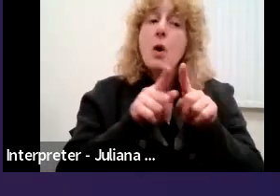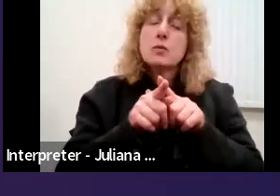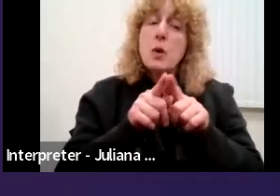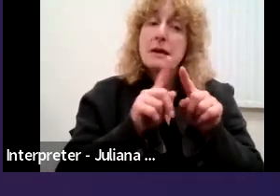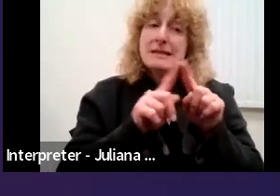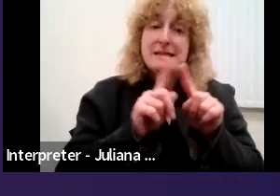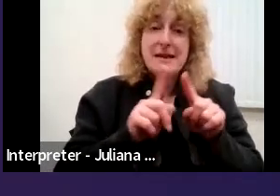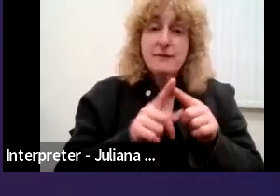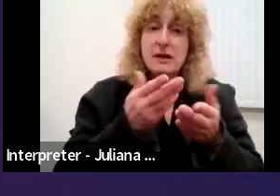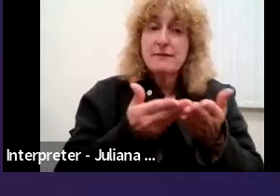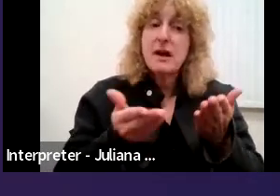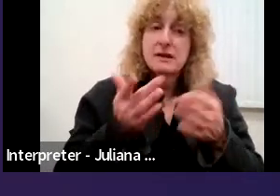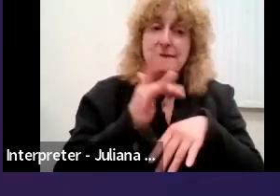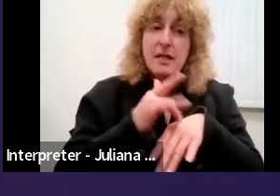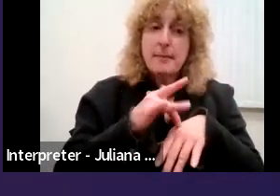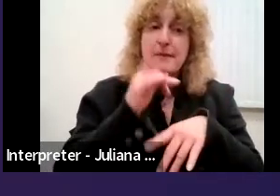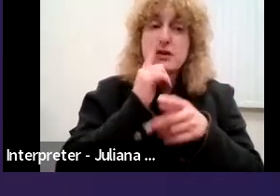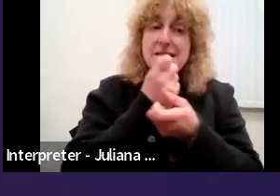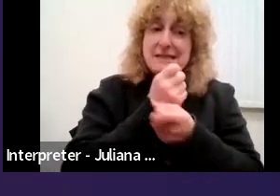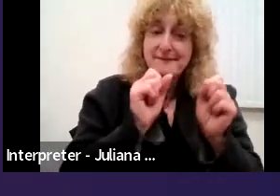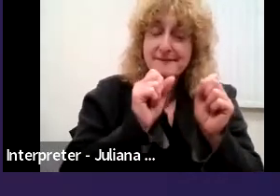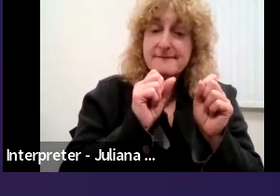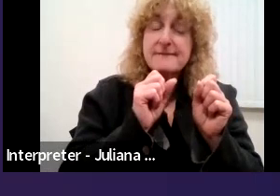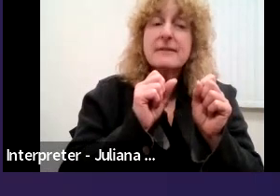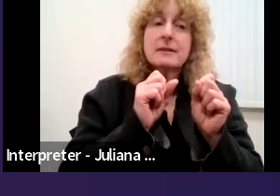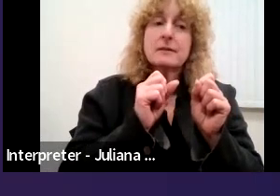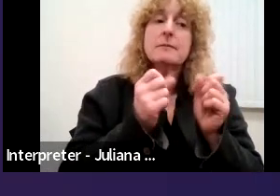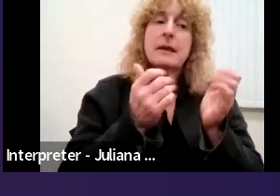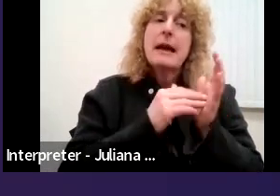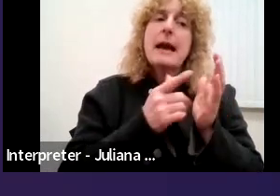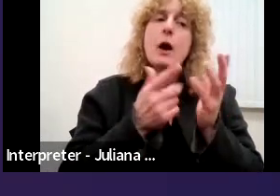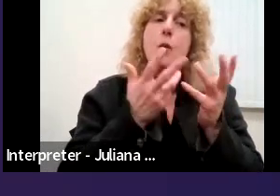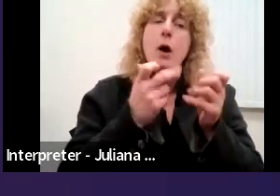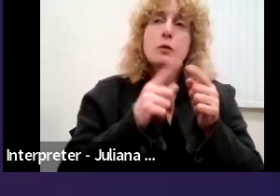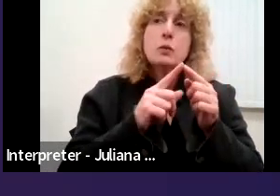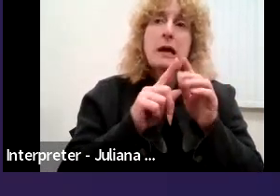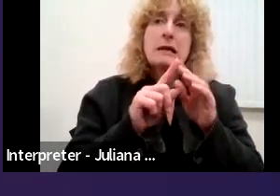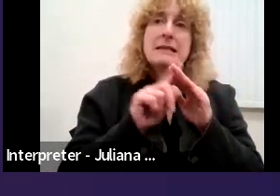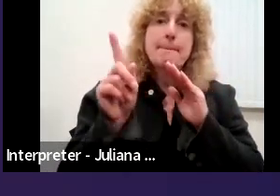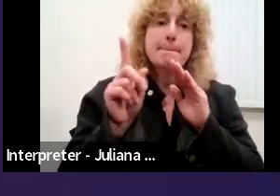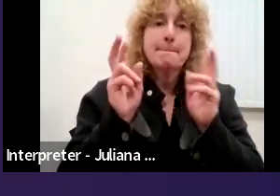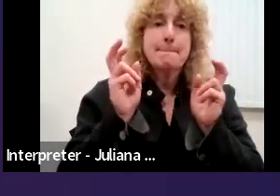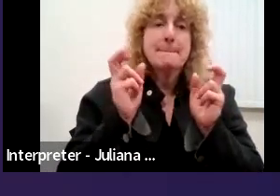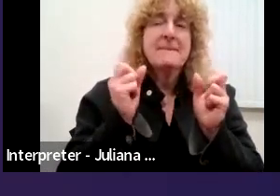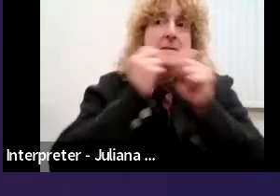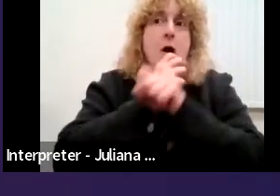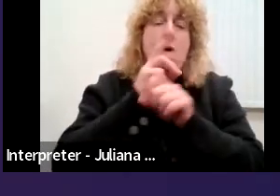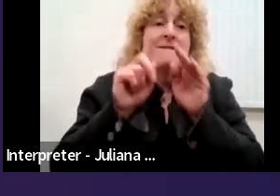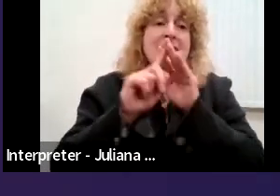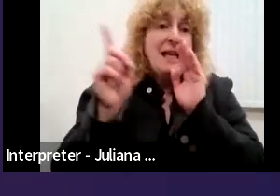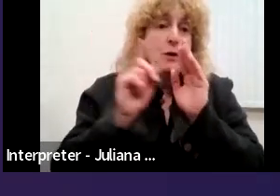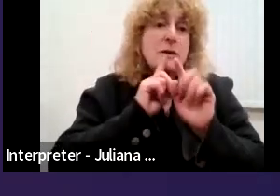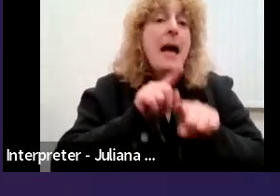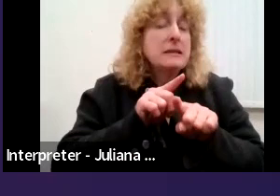different devices that are available for safety. So again, the wanting to escape, that fight or flight response. The